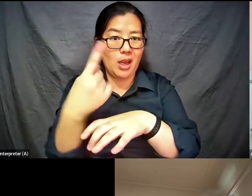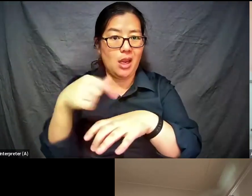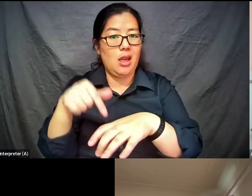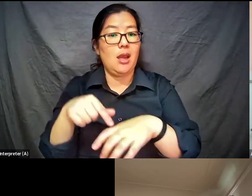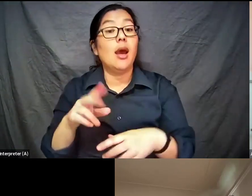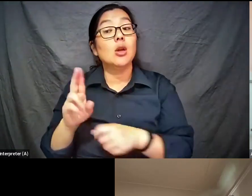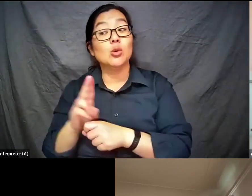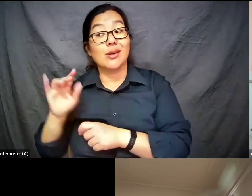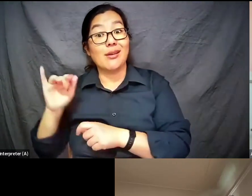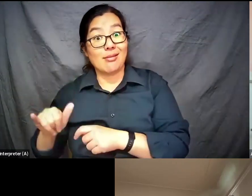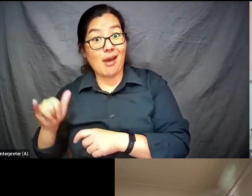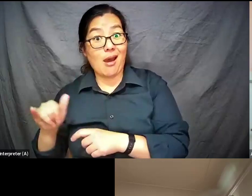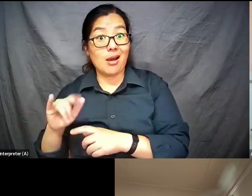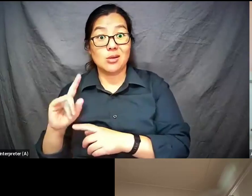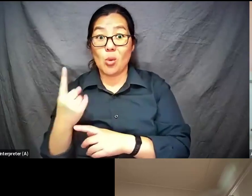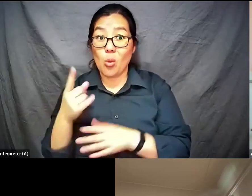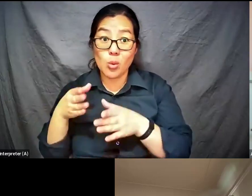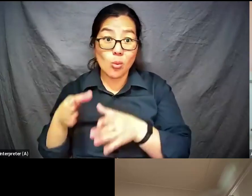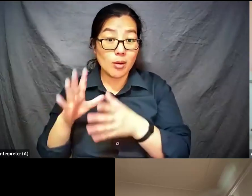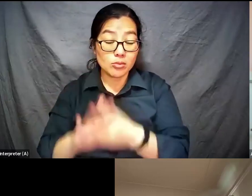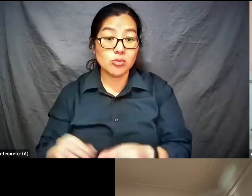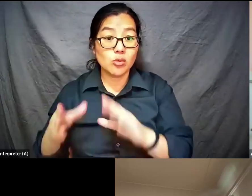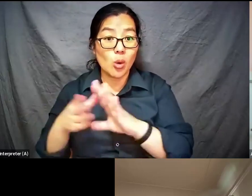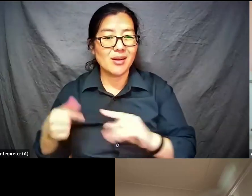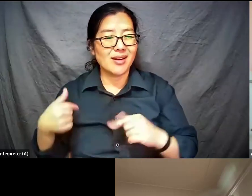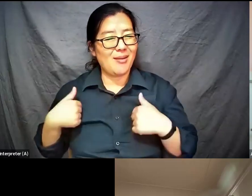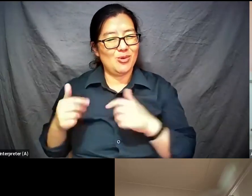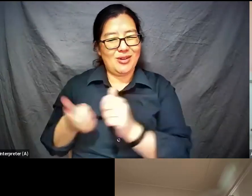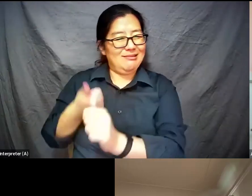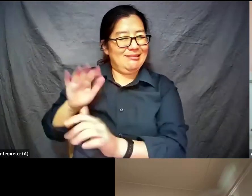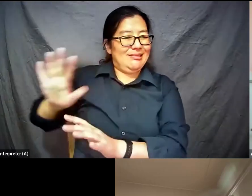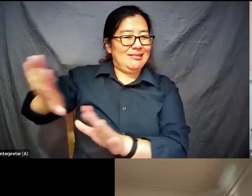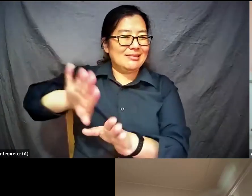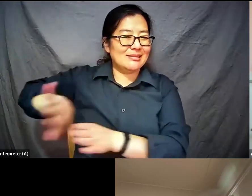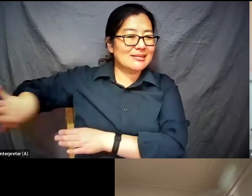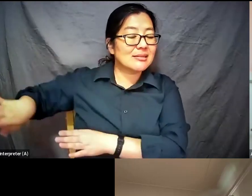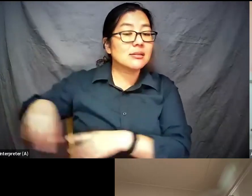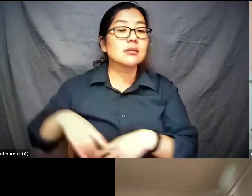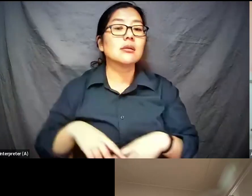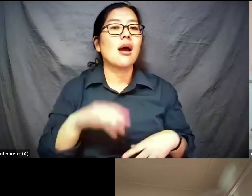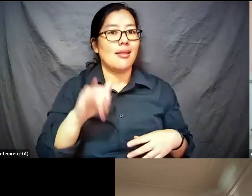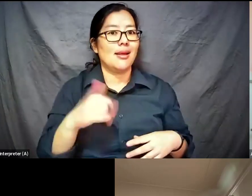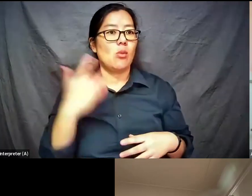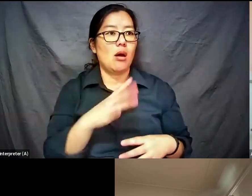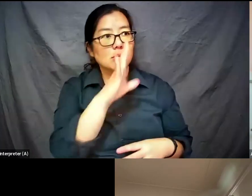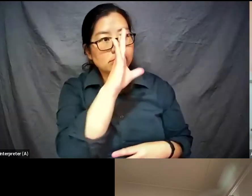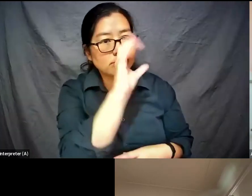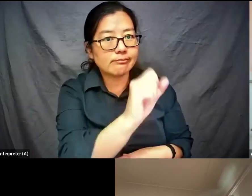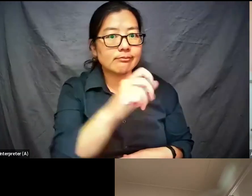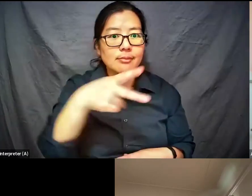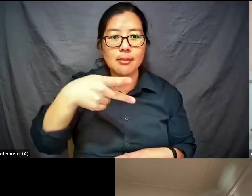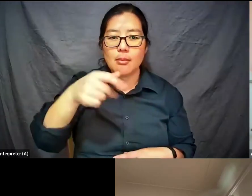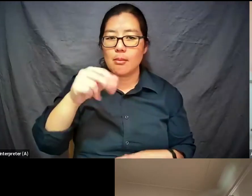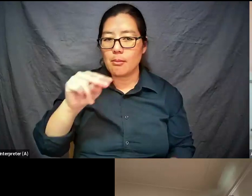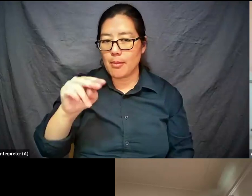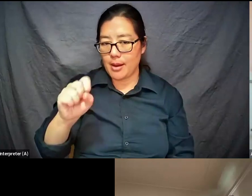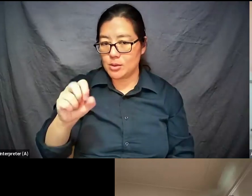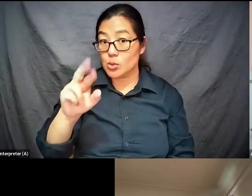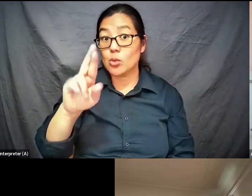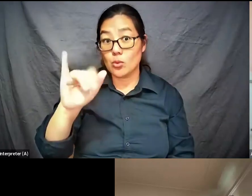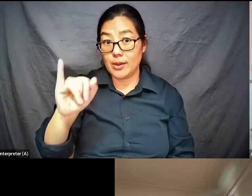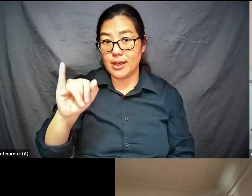disability justice forward, be anti-colonial, right? Whatever you are seeking to use storytelling for, how